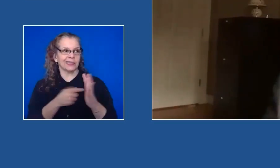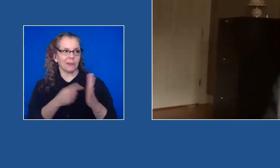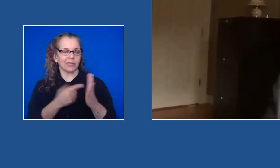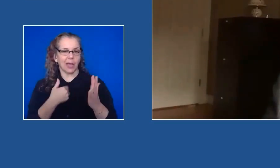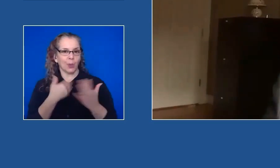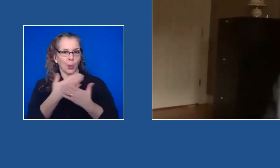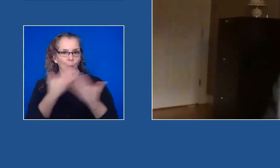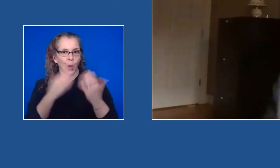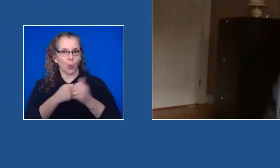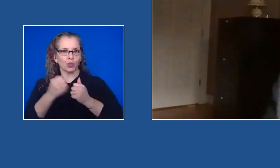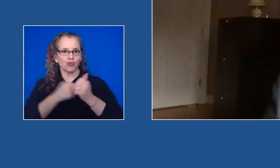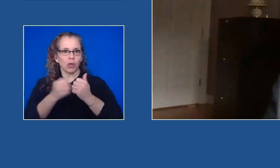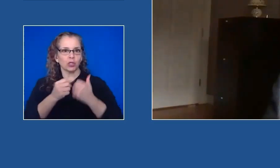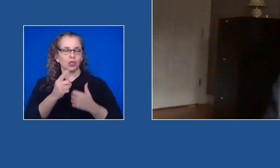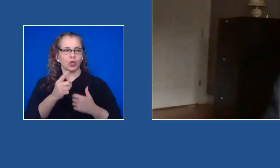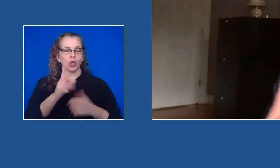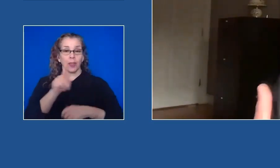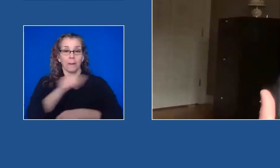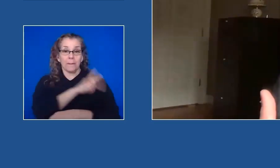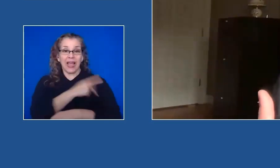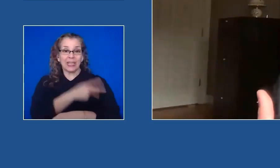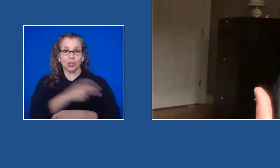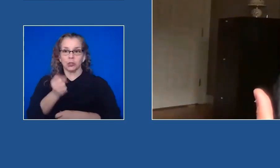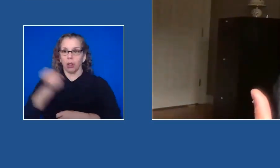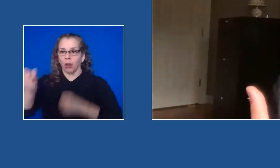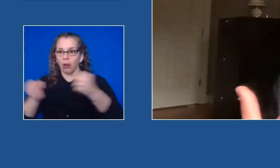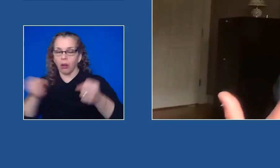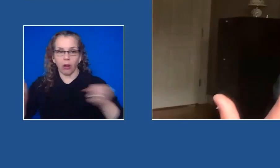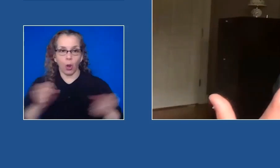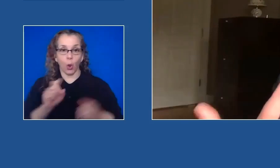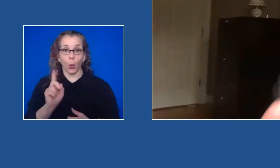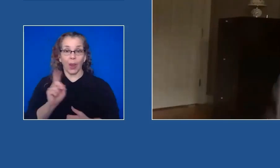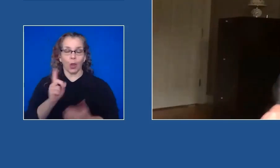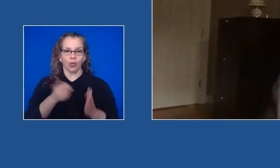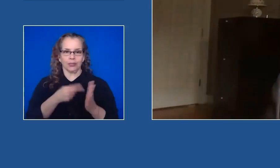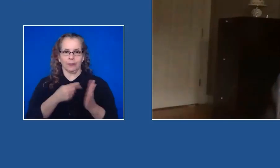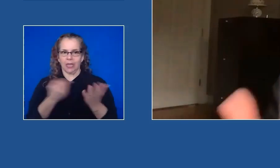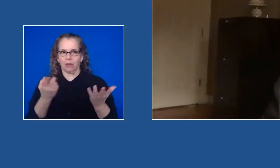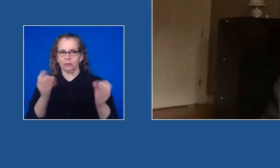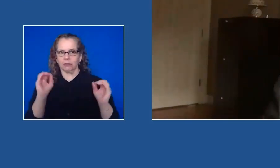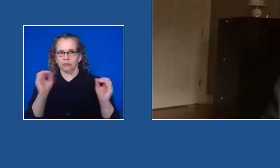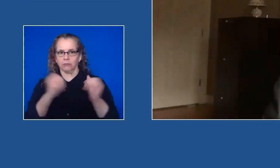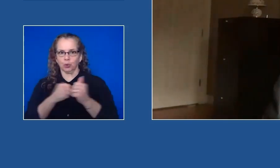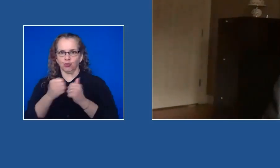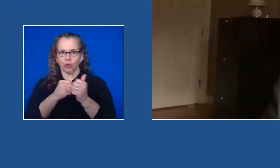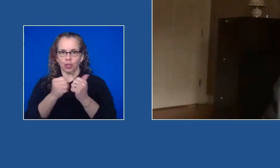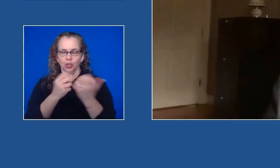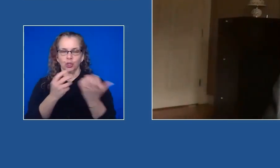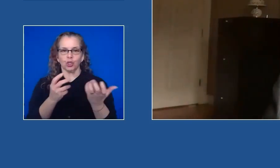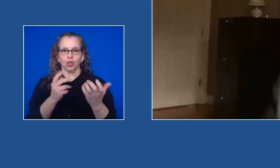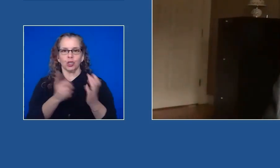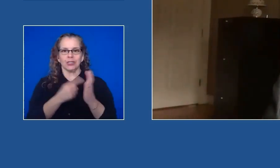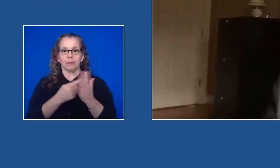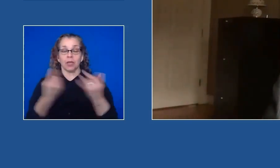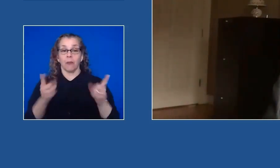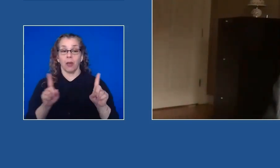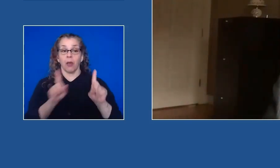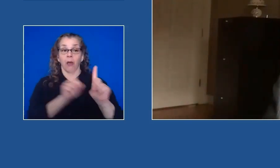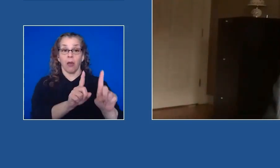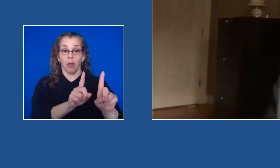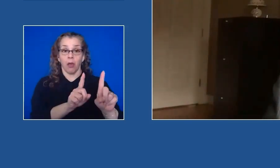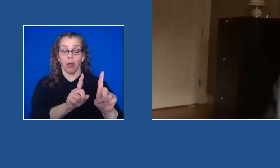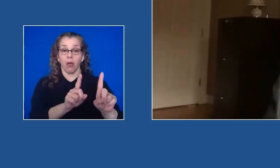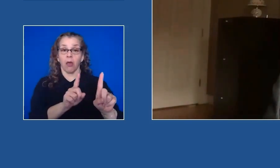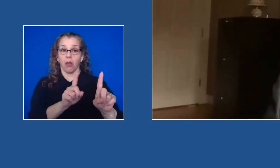are being placed, so that we can match a minority clinician with a minority patient. However, I don't think